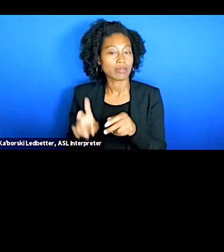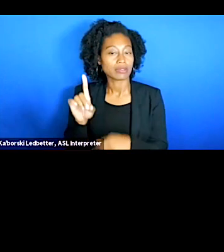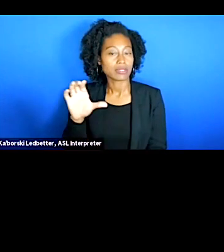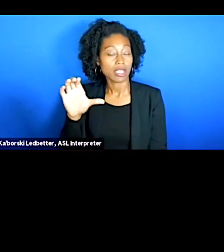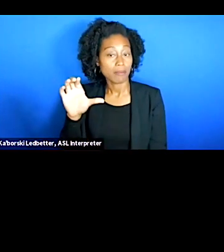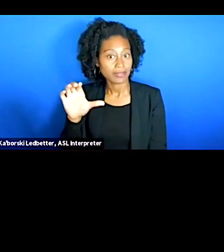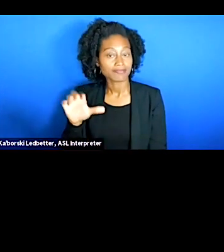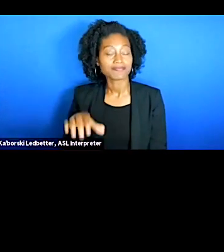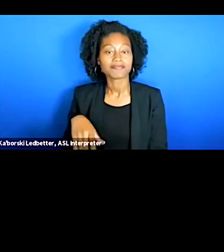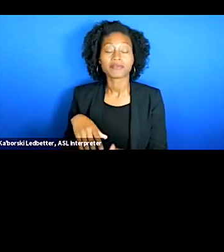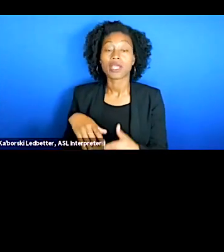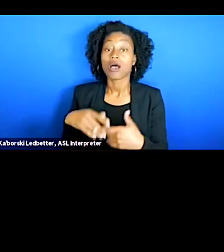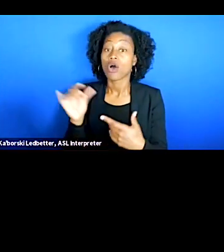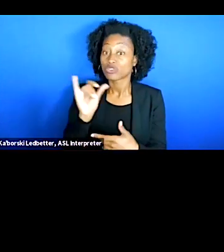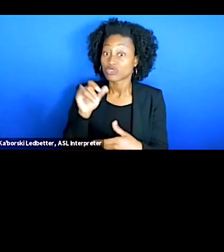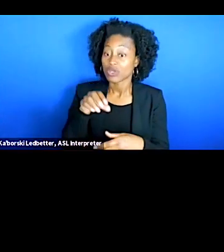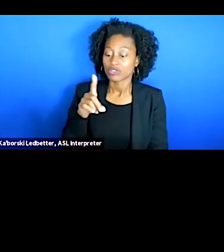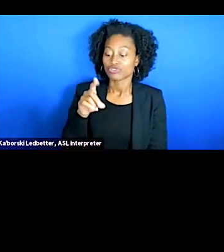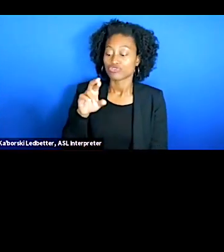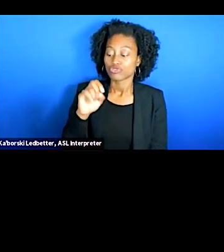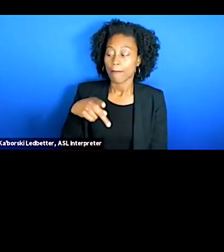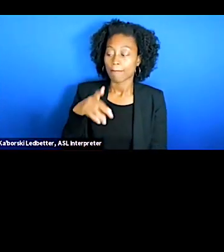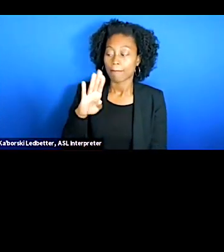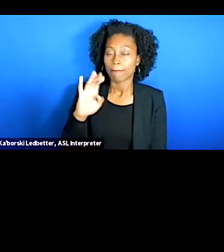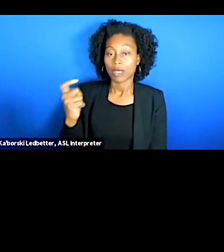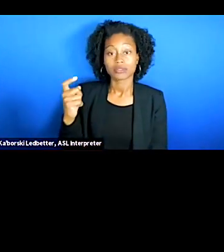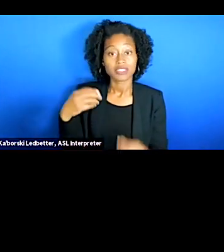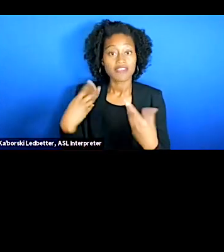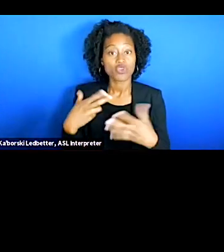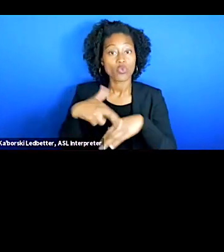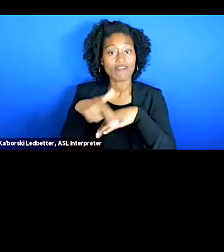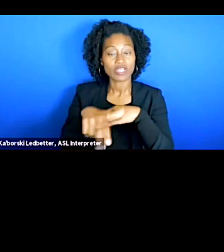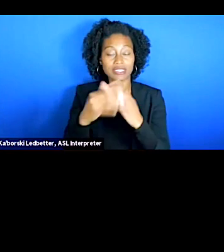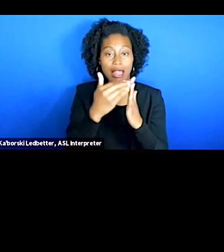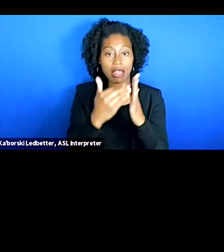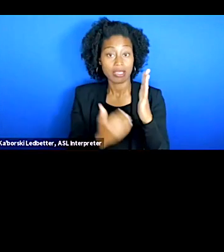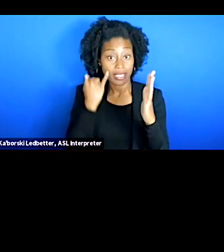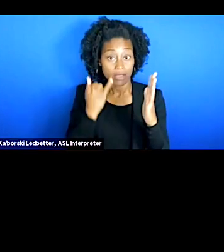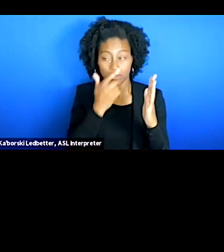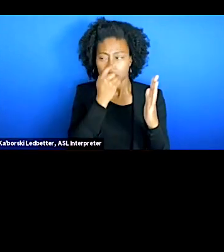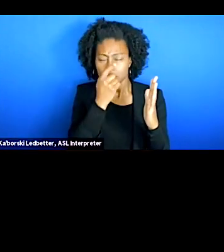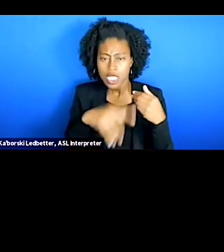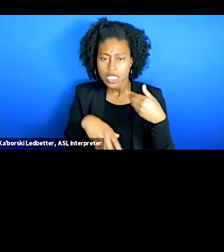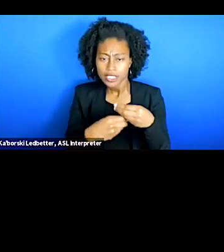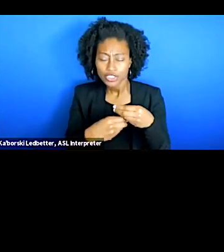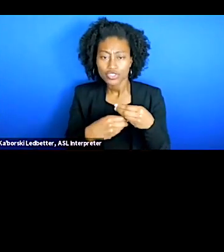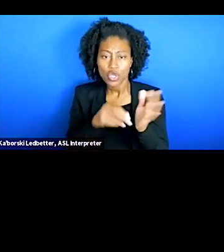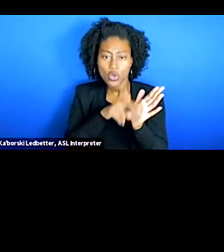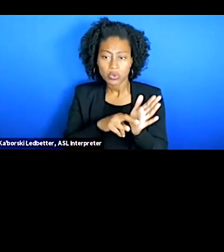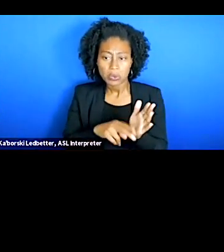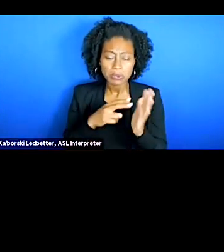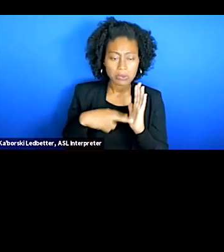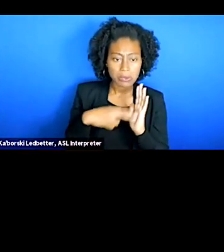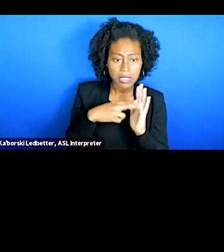in Dropbox, we have provided a reference list in case you want to do some additional reading about qualitative metasynthesis following